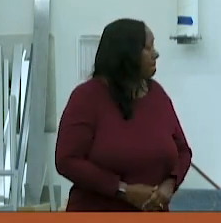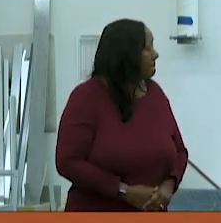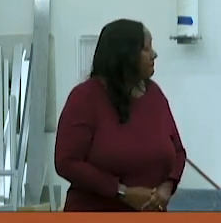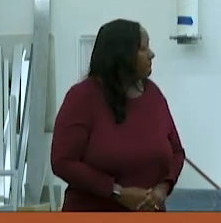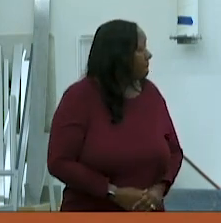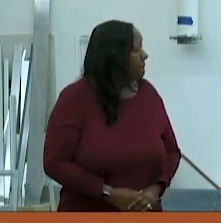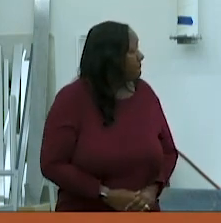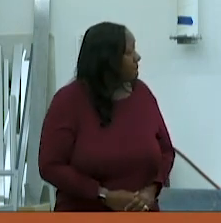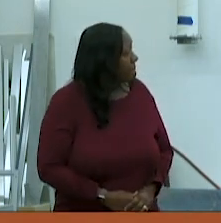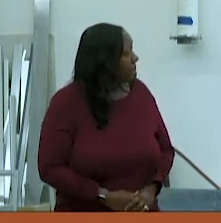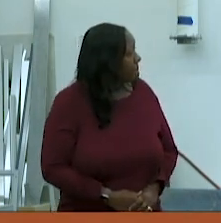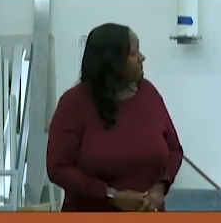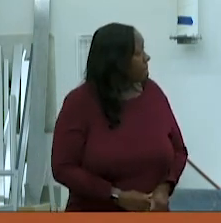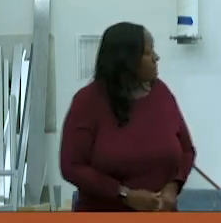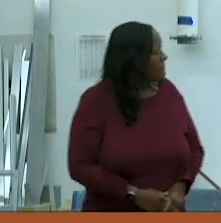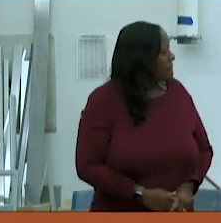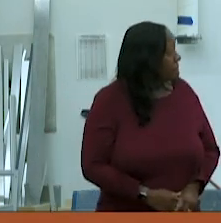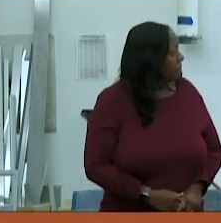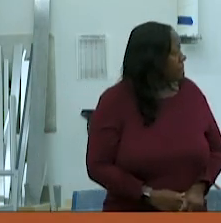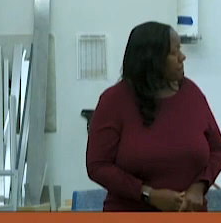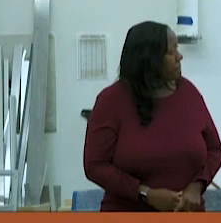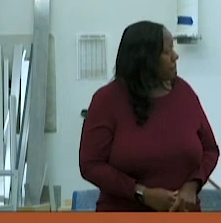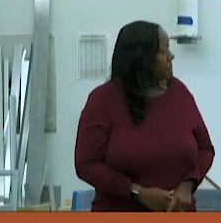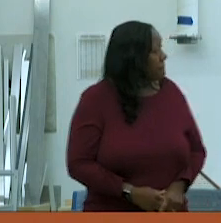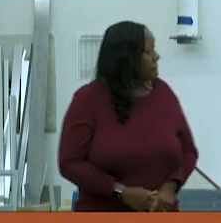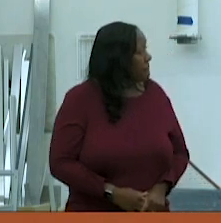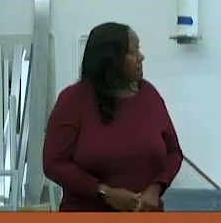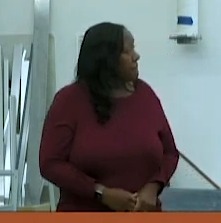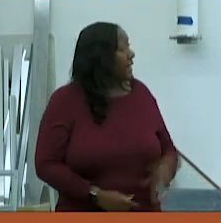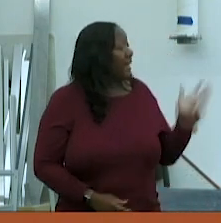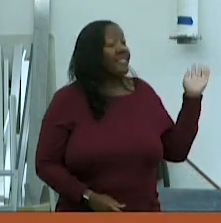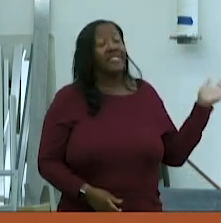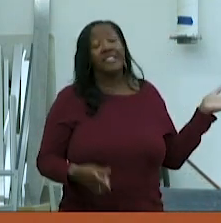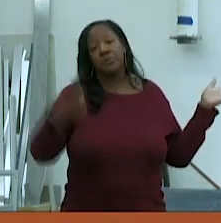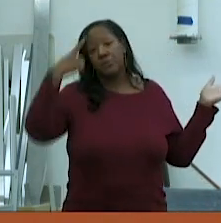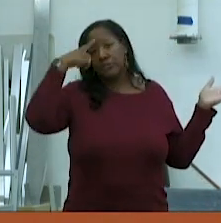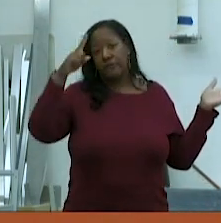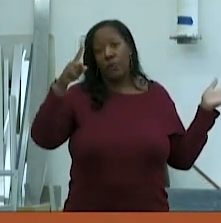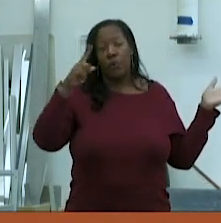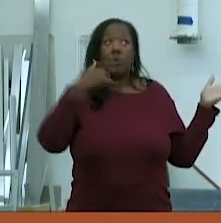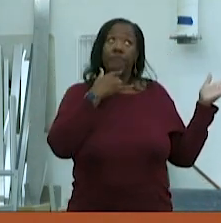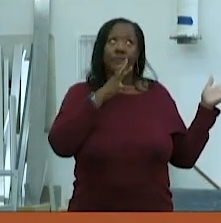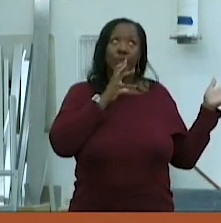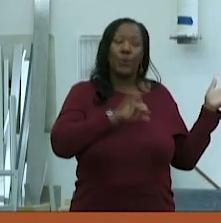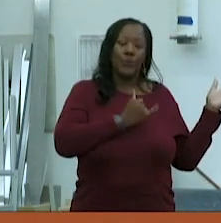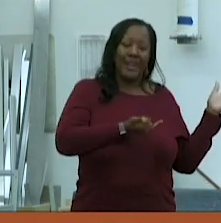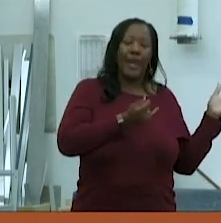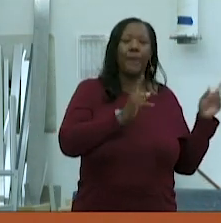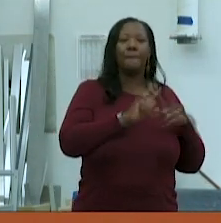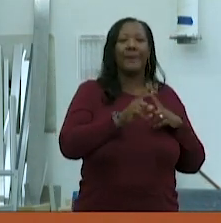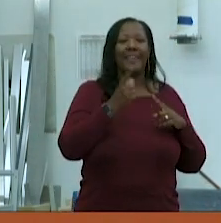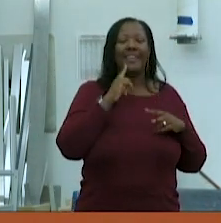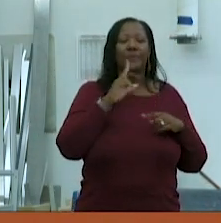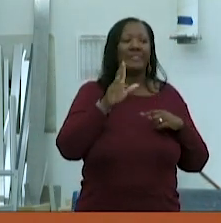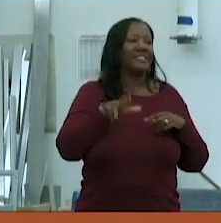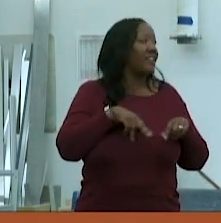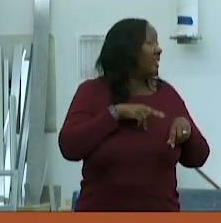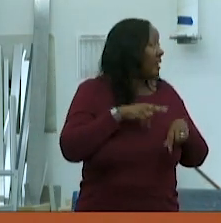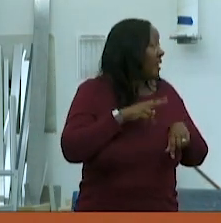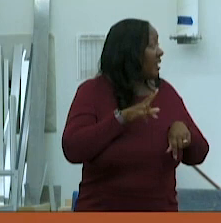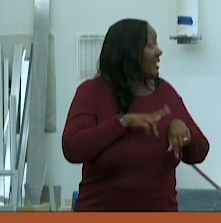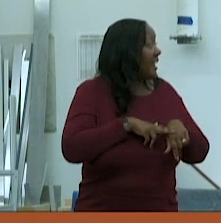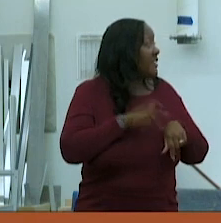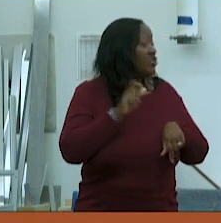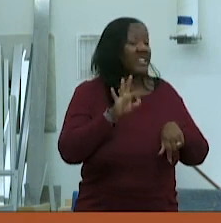This project was one we did with Air and Space for their upcoming, or it was an older now, Nation of Speed exhibit. It is